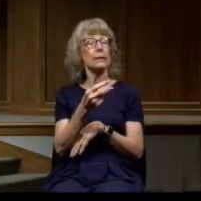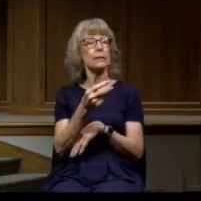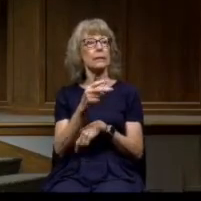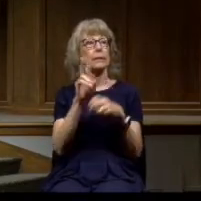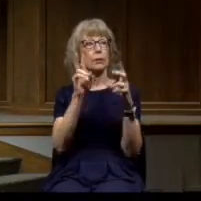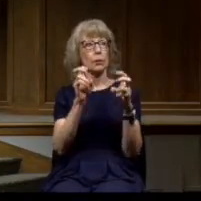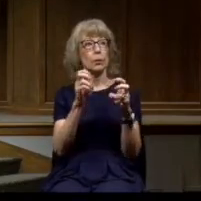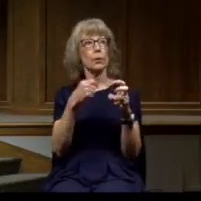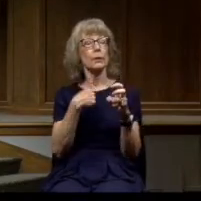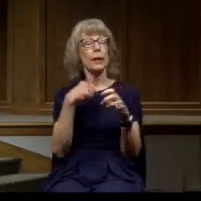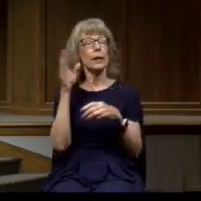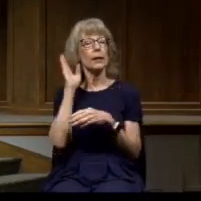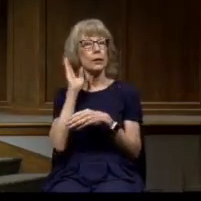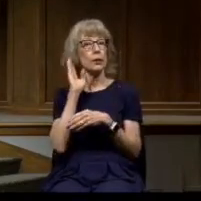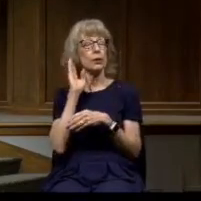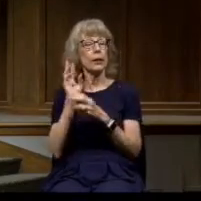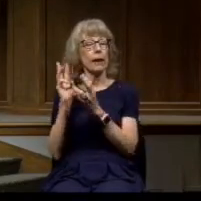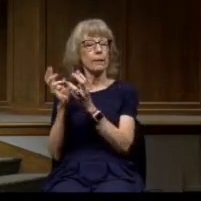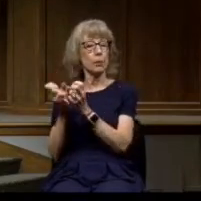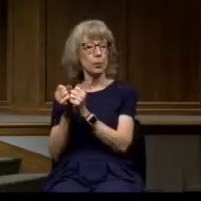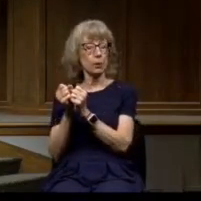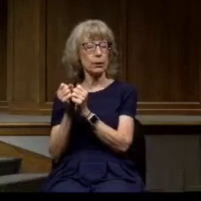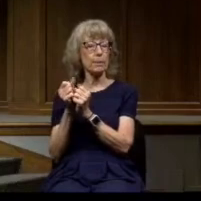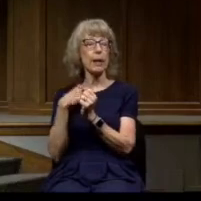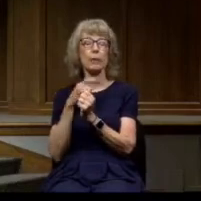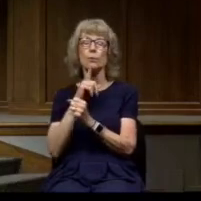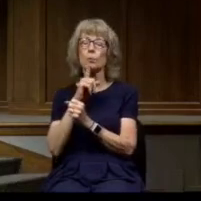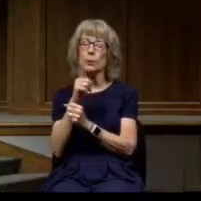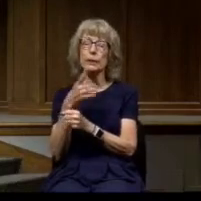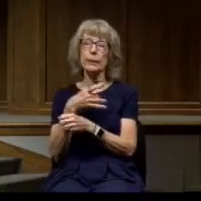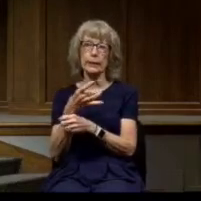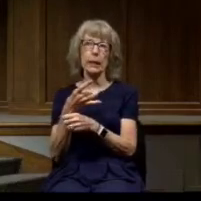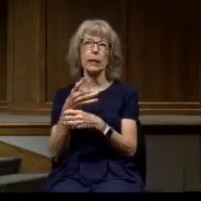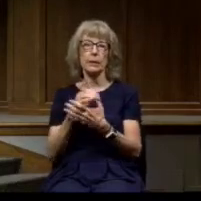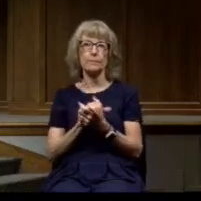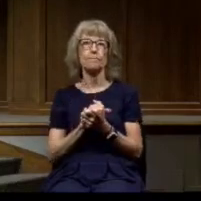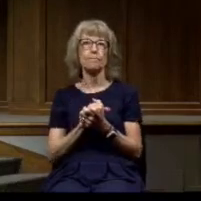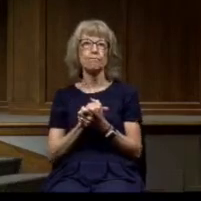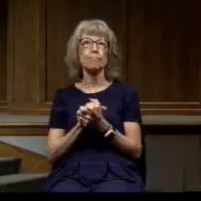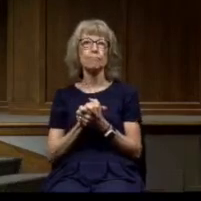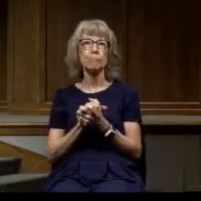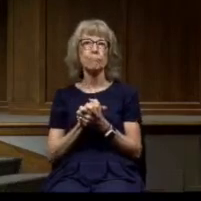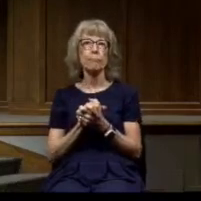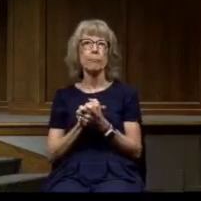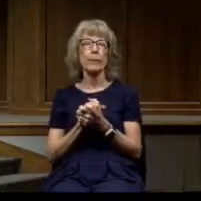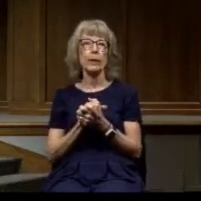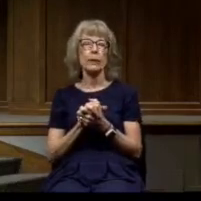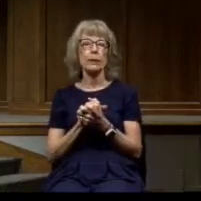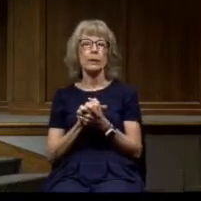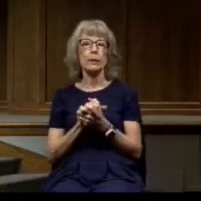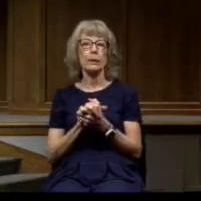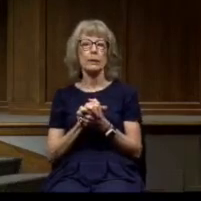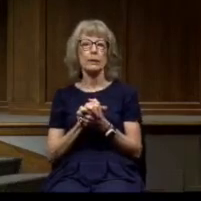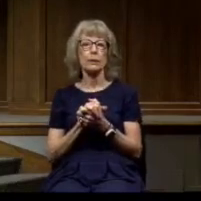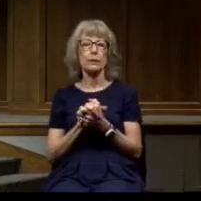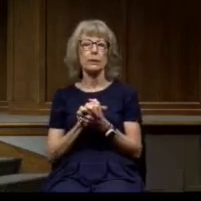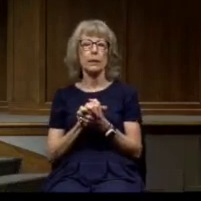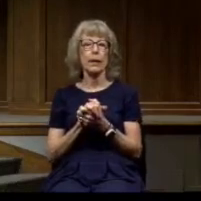that I really liked. Kind of changed my thinking. So someone was teaching, and he quoted, of all people, Philip